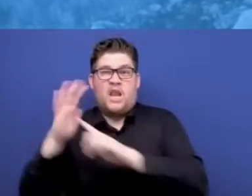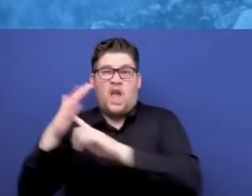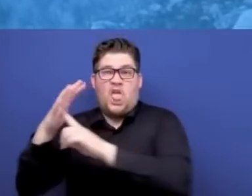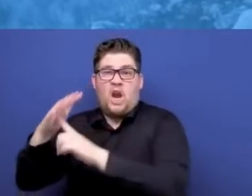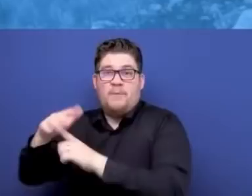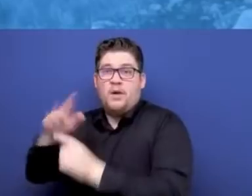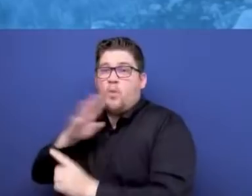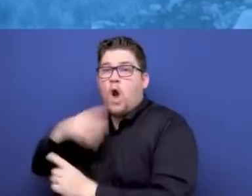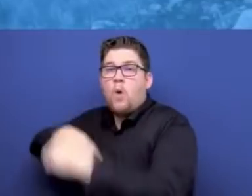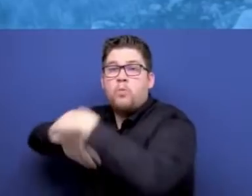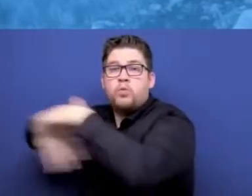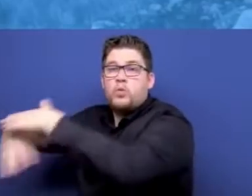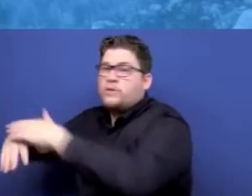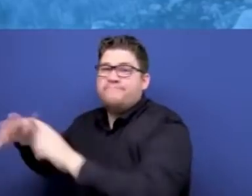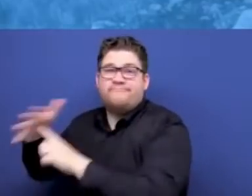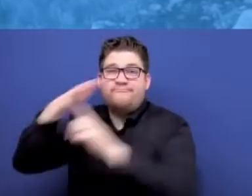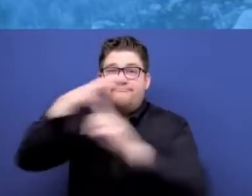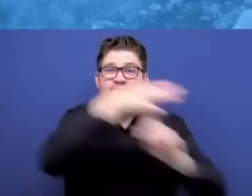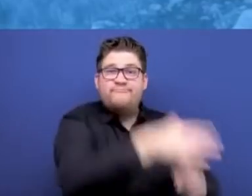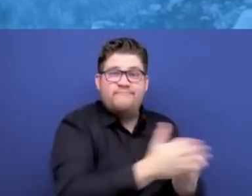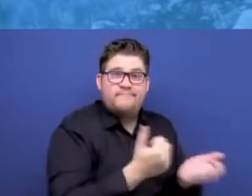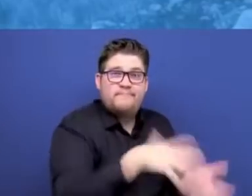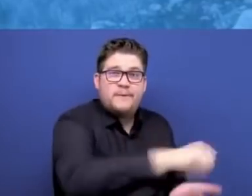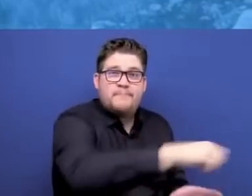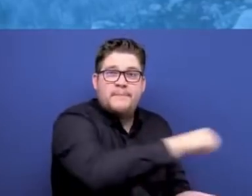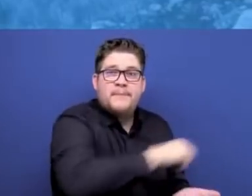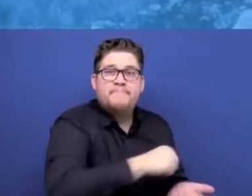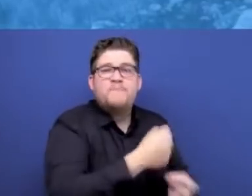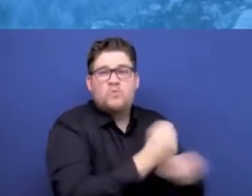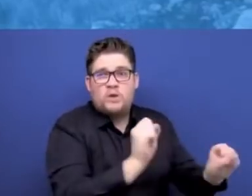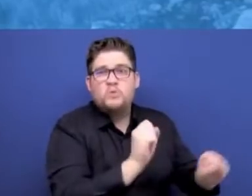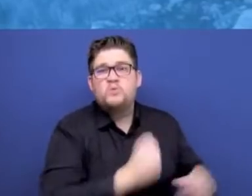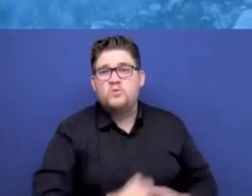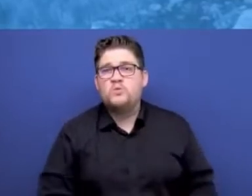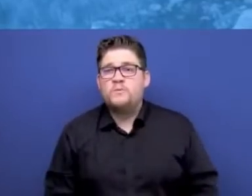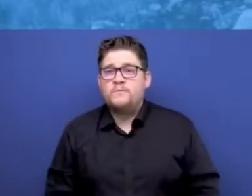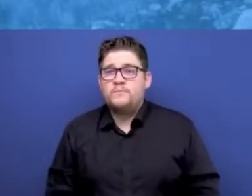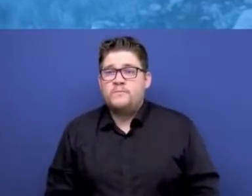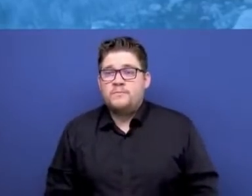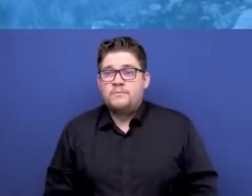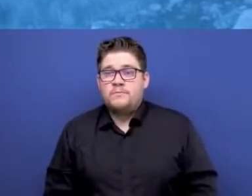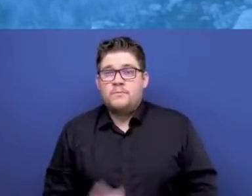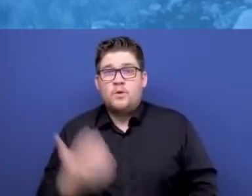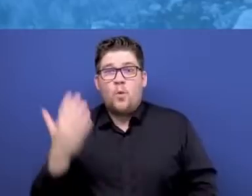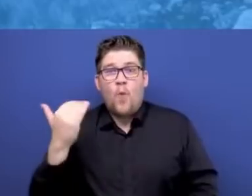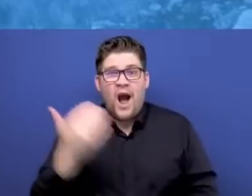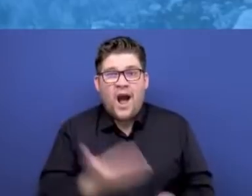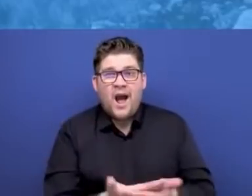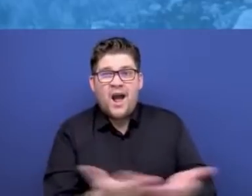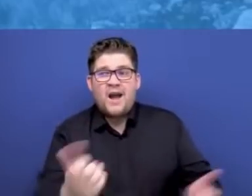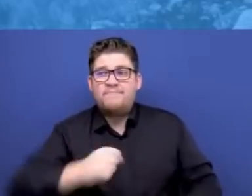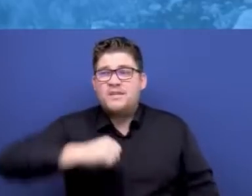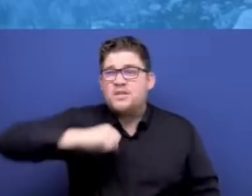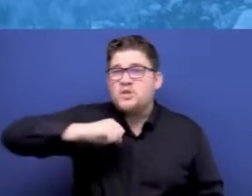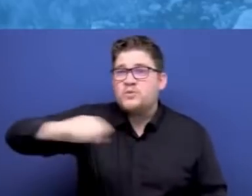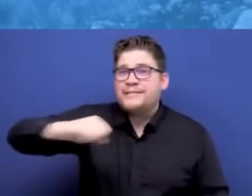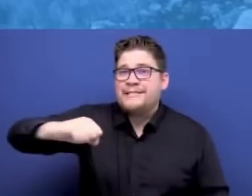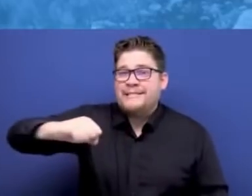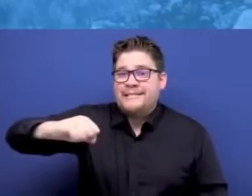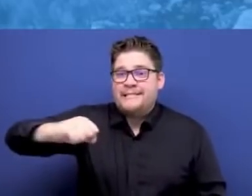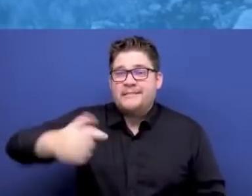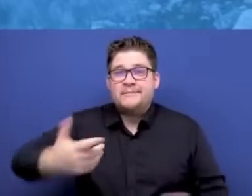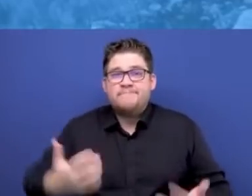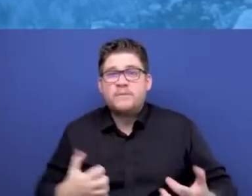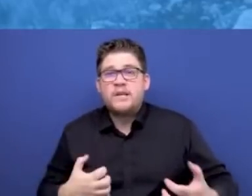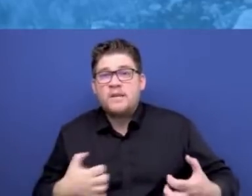hate to speculate on why people do stay behind. I think it's an emotional time. I think there's many people that have lived